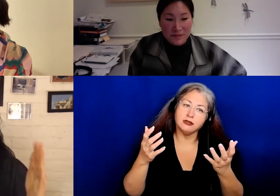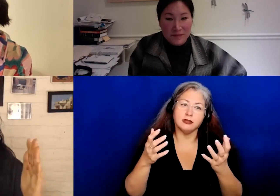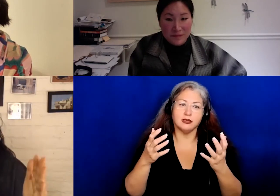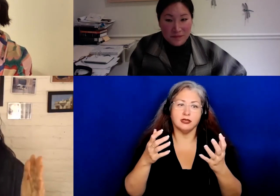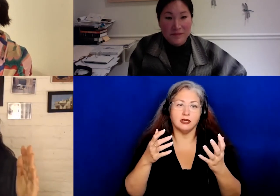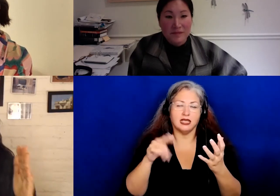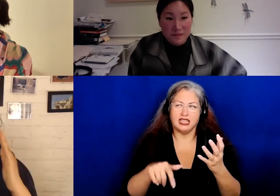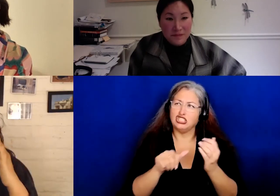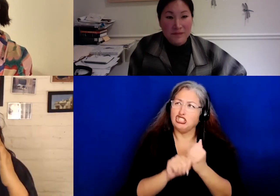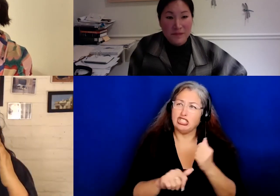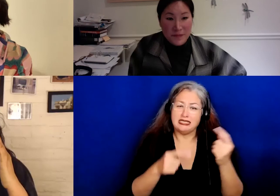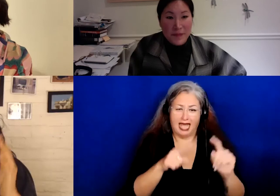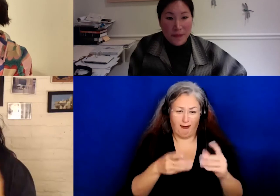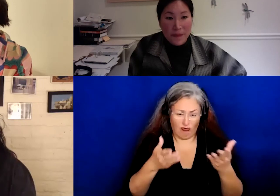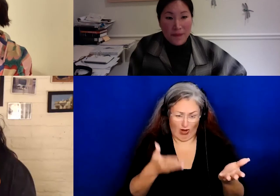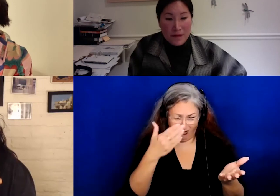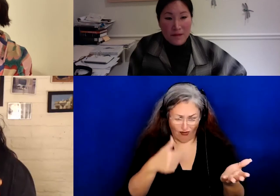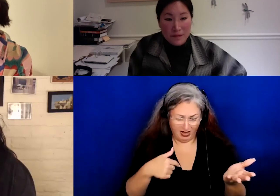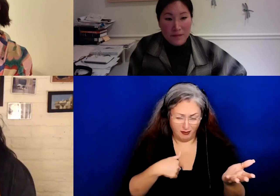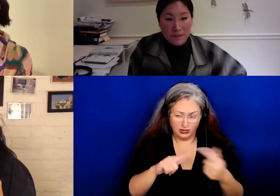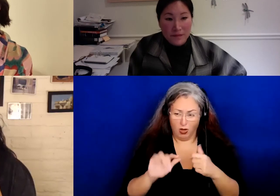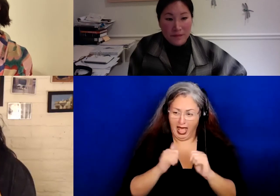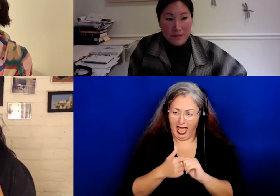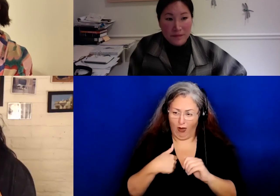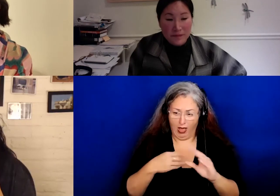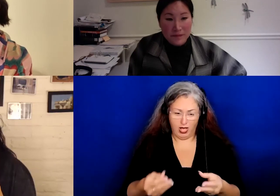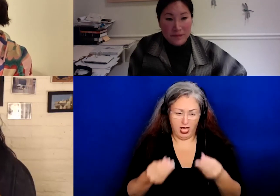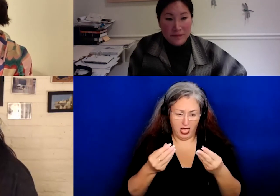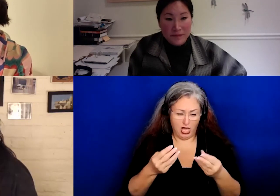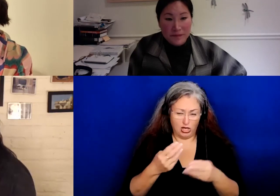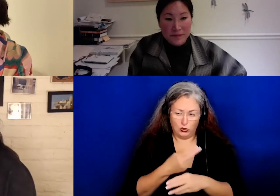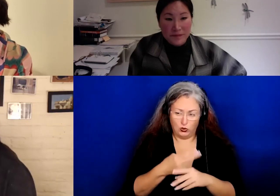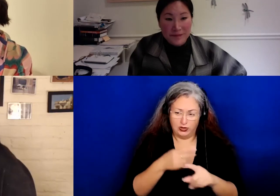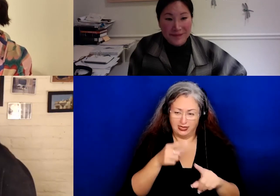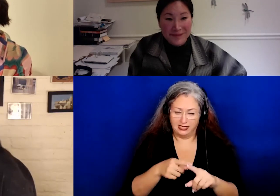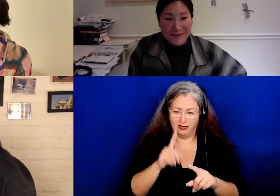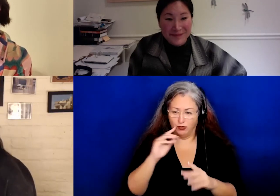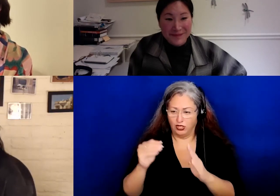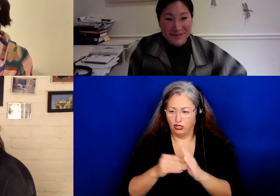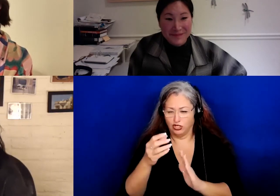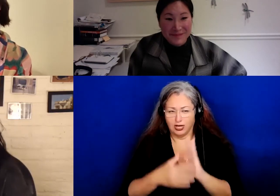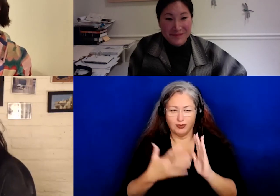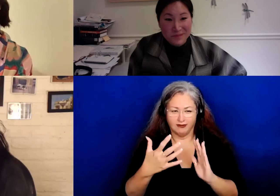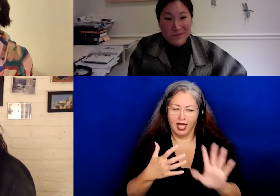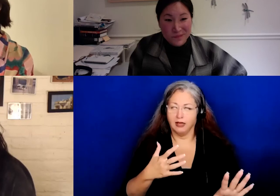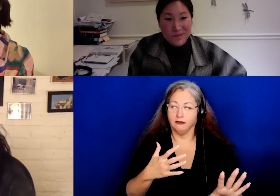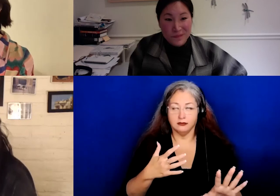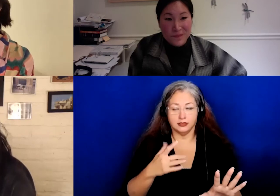this shit is happening right in front of me, and how will I use this in chapter 5? It's very disturbing.